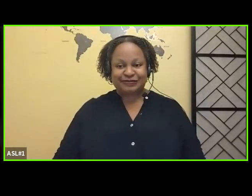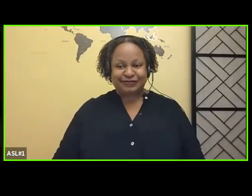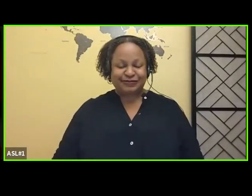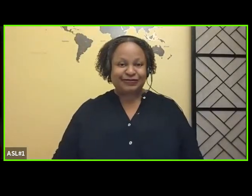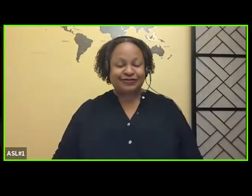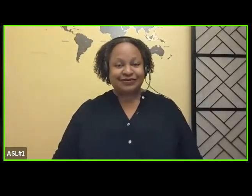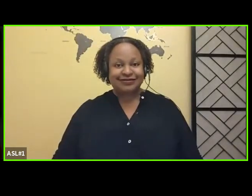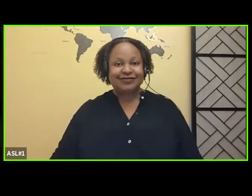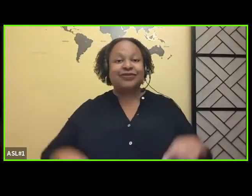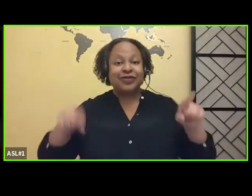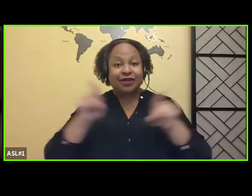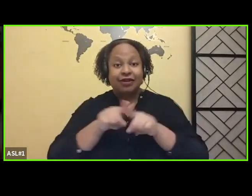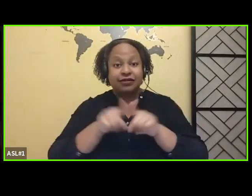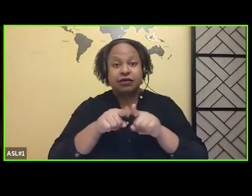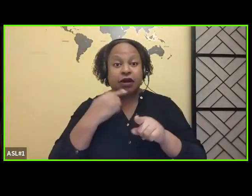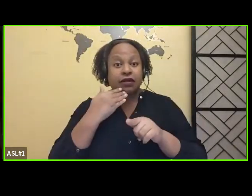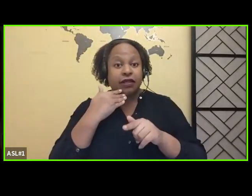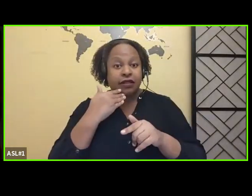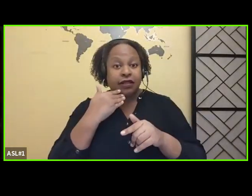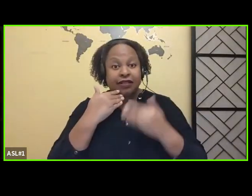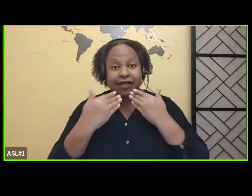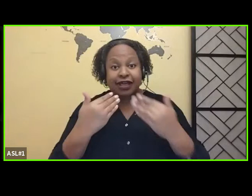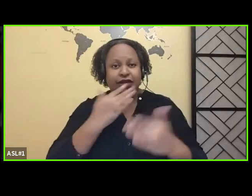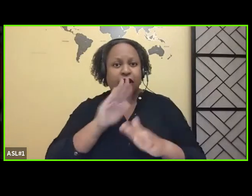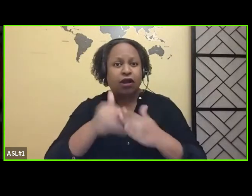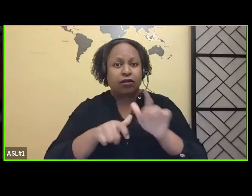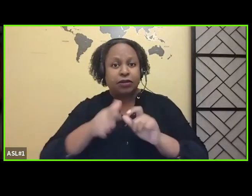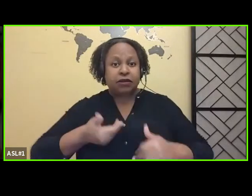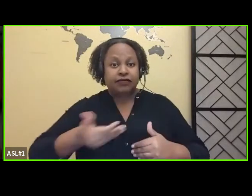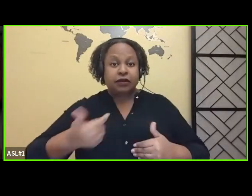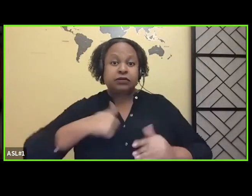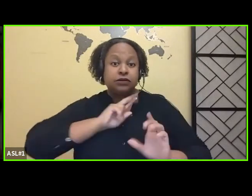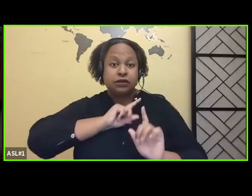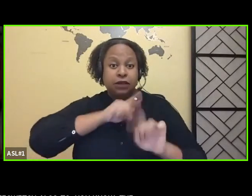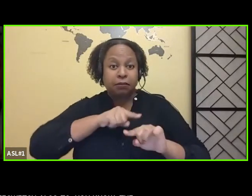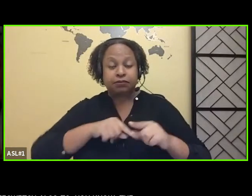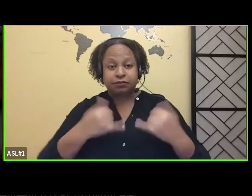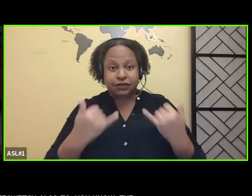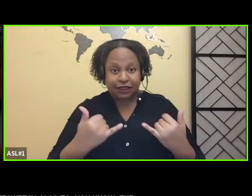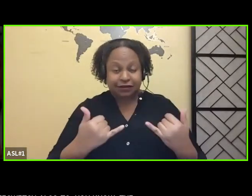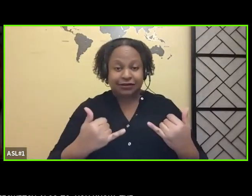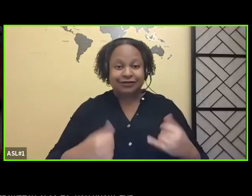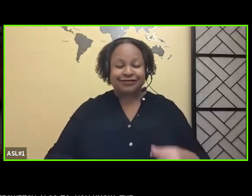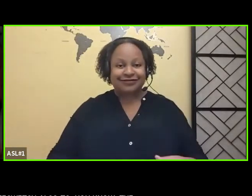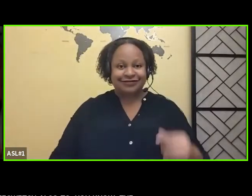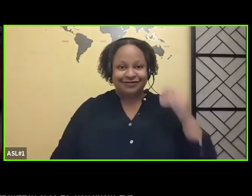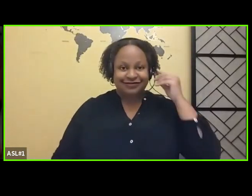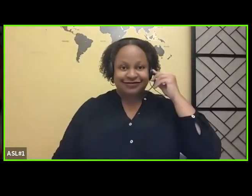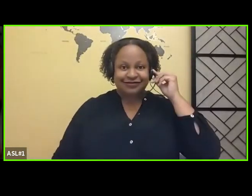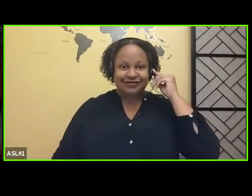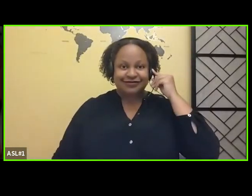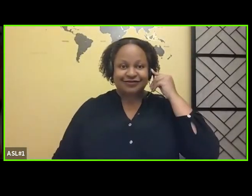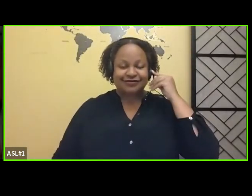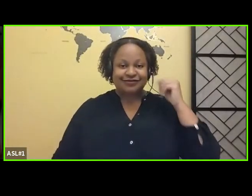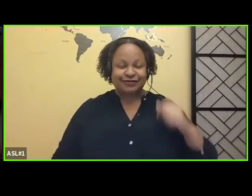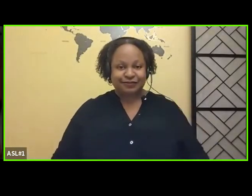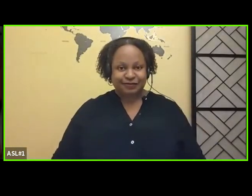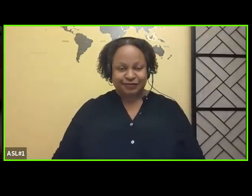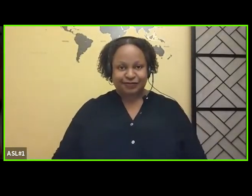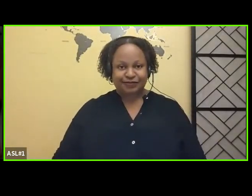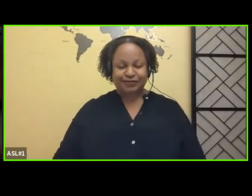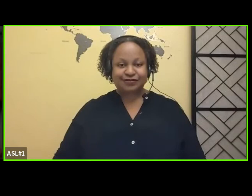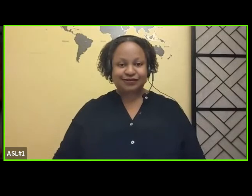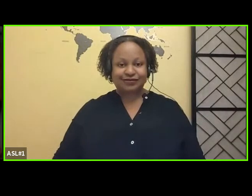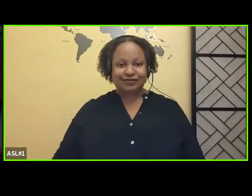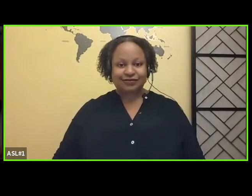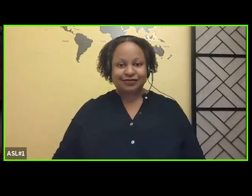thank all the people that have invited me here. So I just want to say that this altar that I have